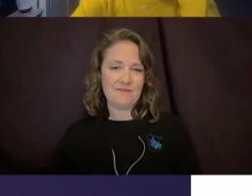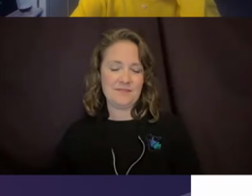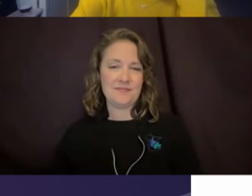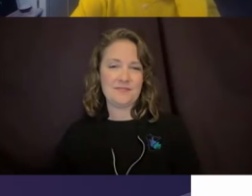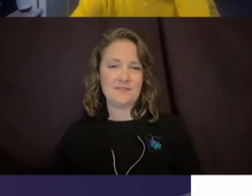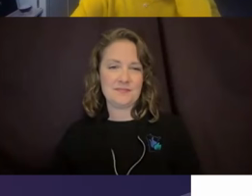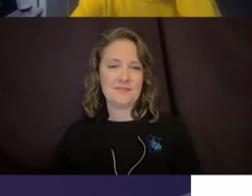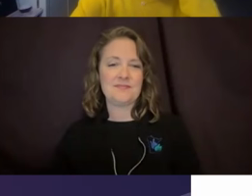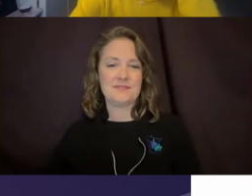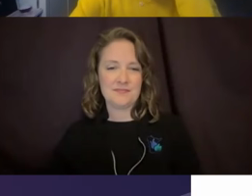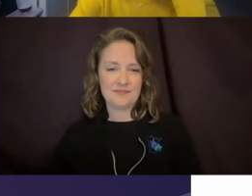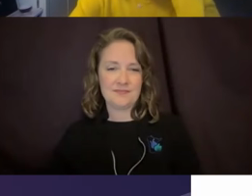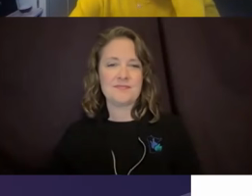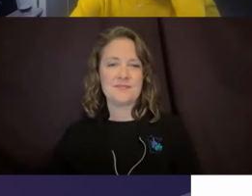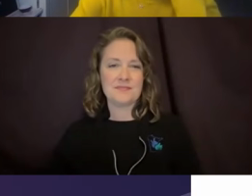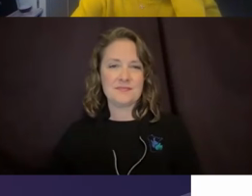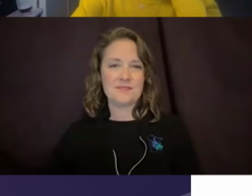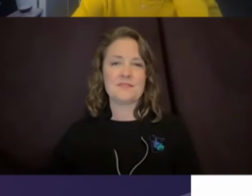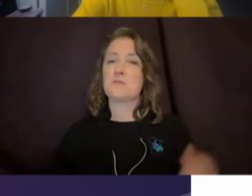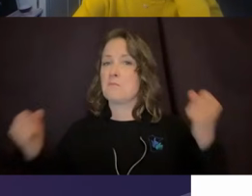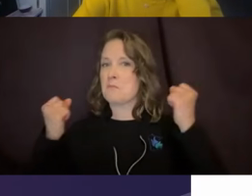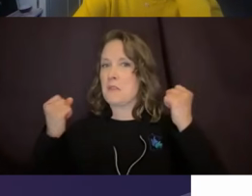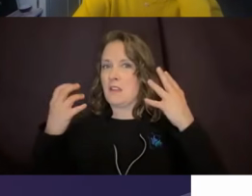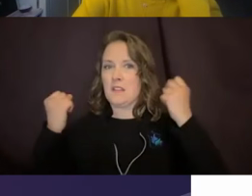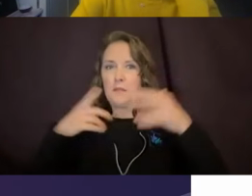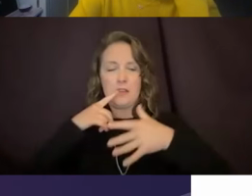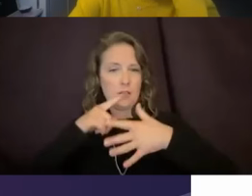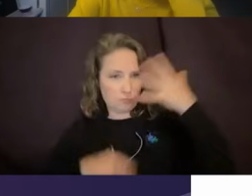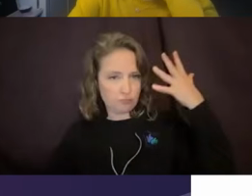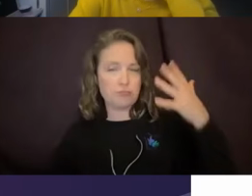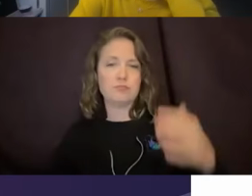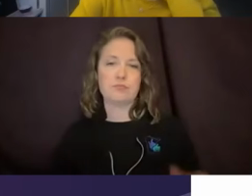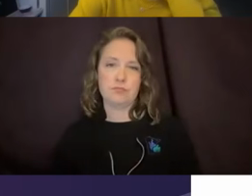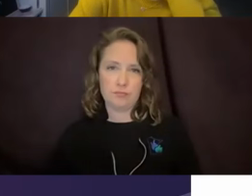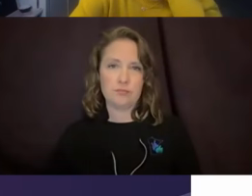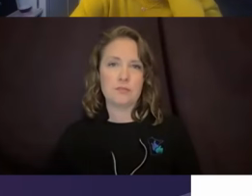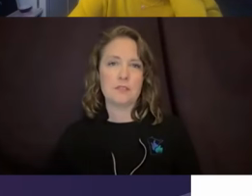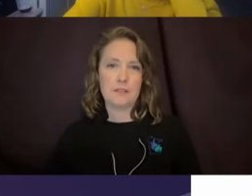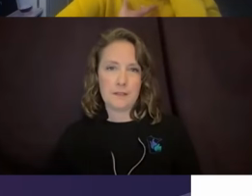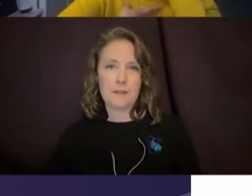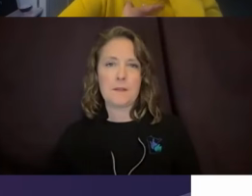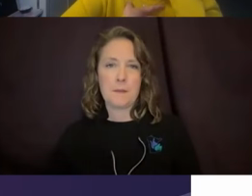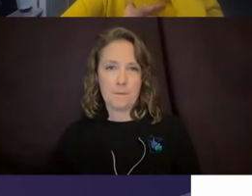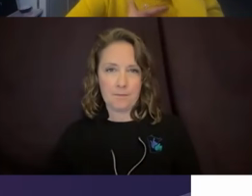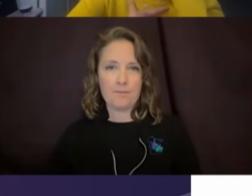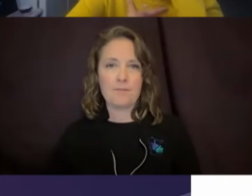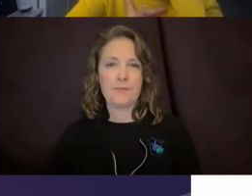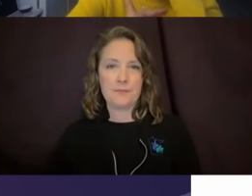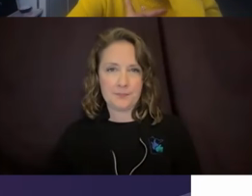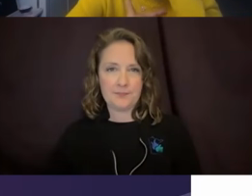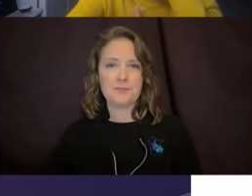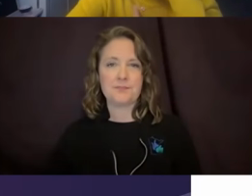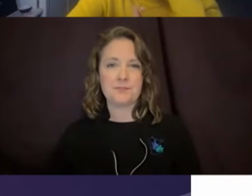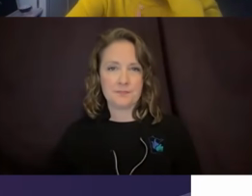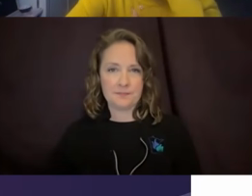keep it very simple, but there's dozens in the chat too, from people's direct experiences of working with children or being